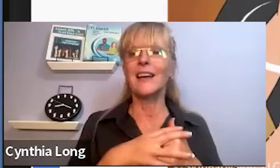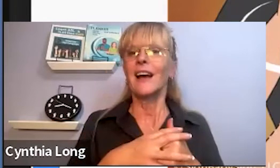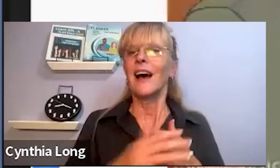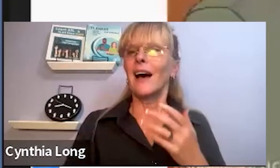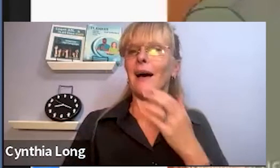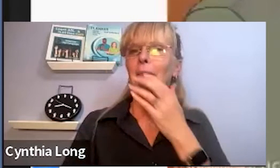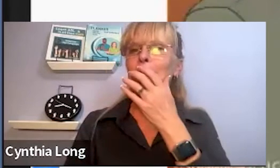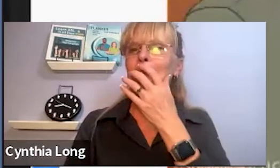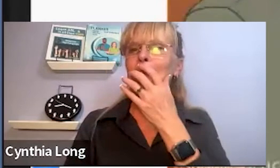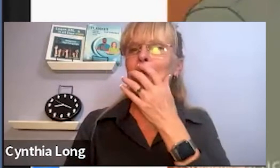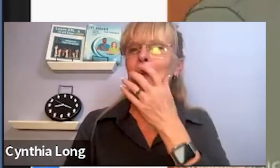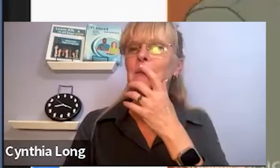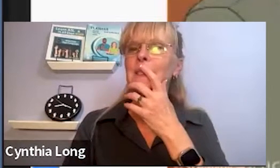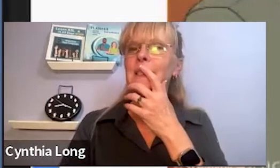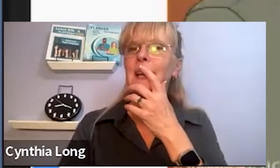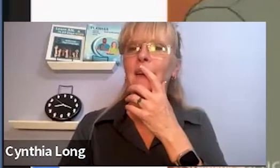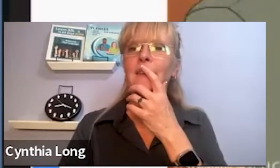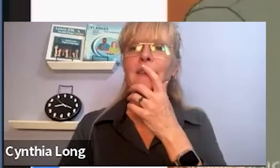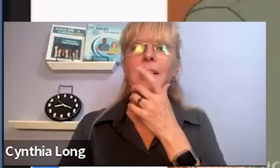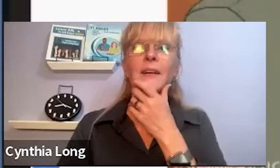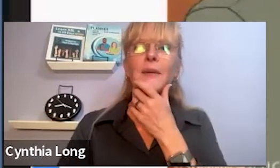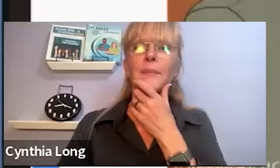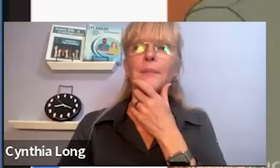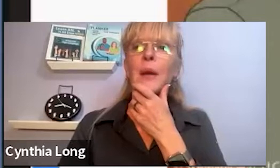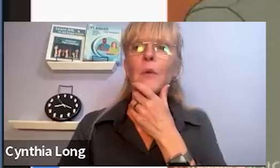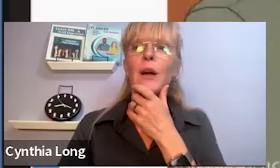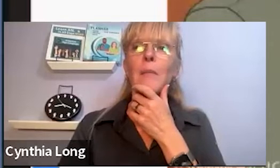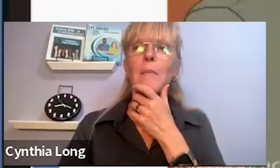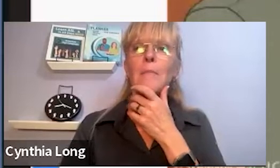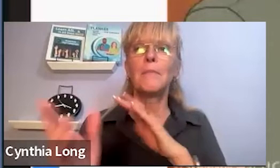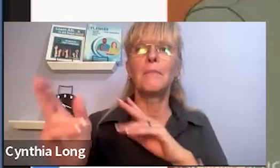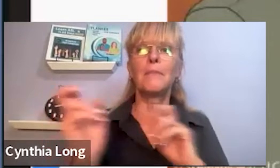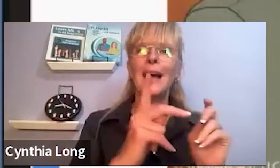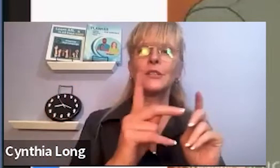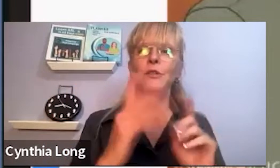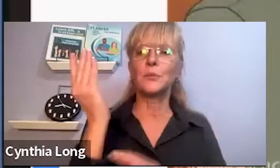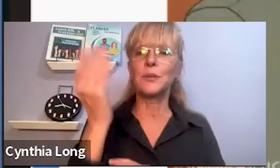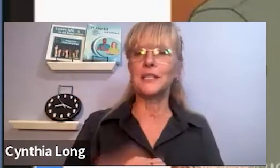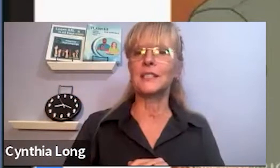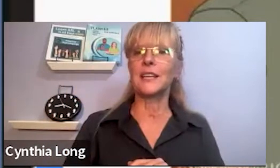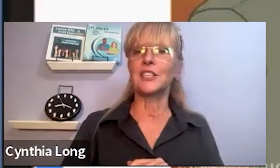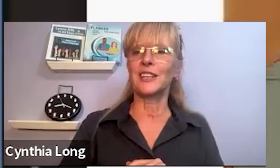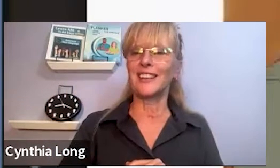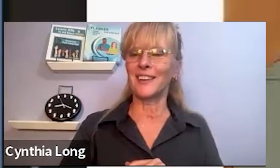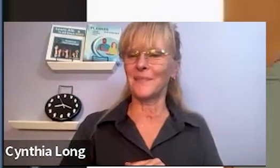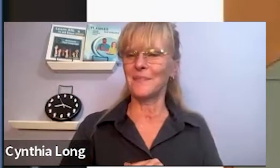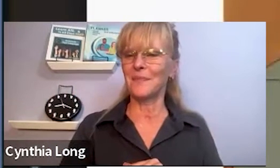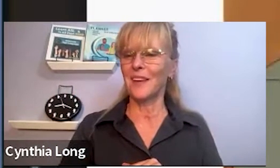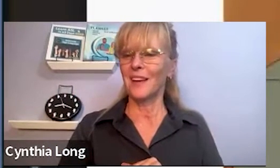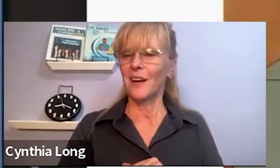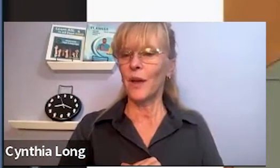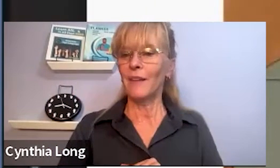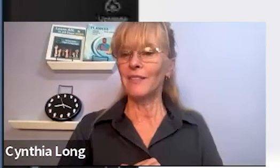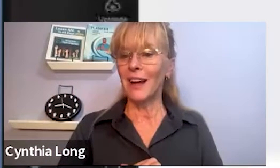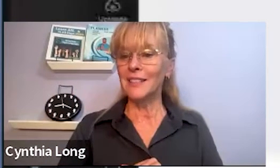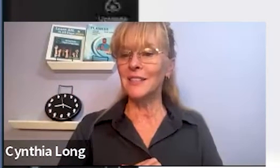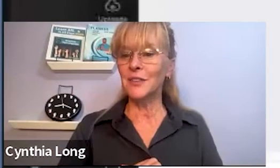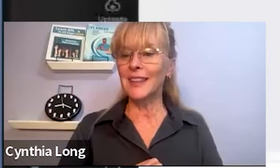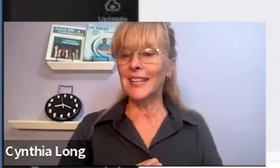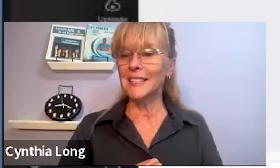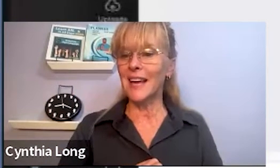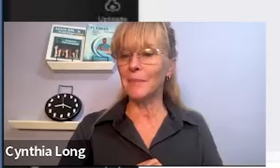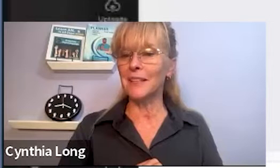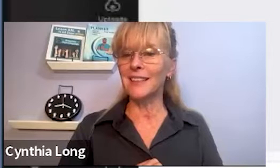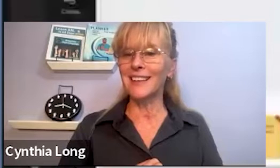close this online game down. I know you can't see it, but let me close this down, and we'll come back to the